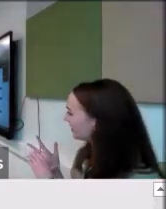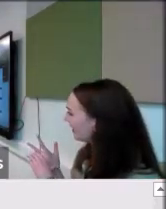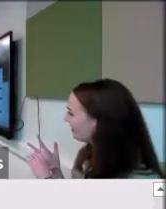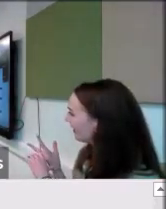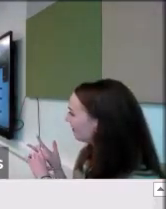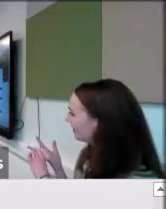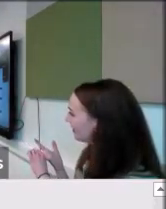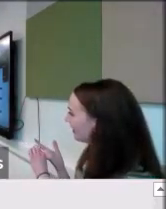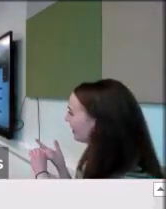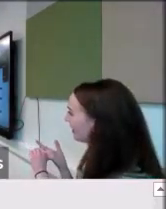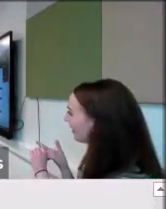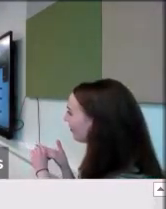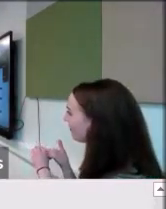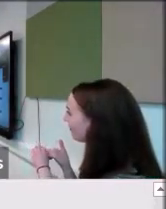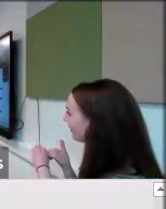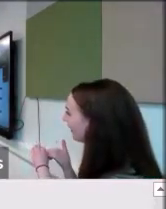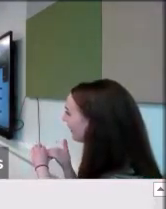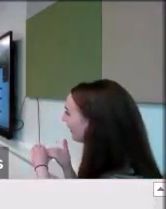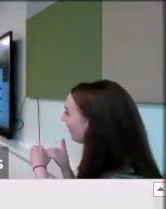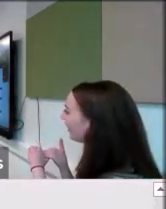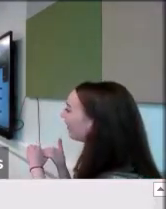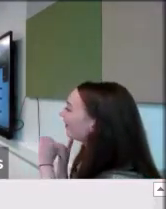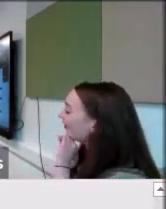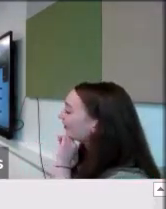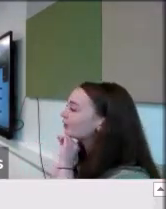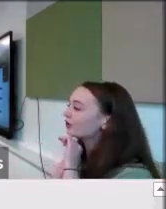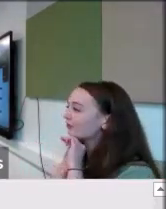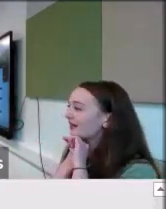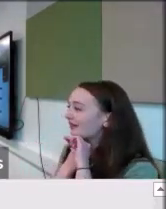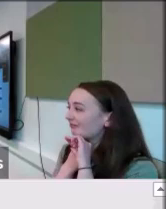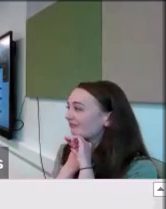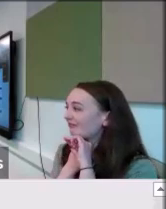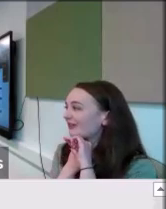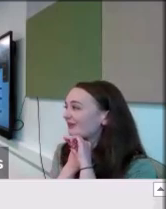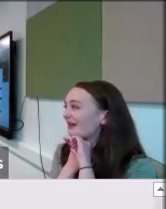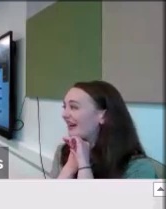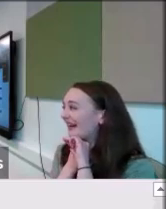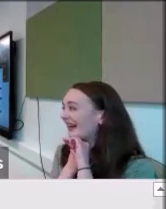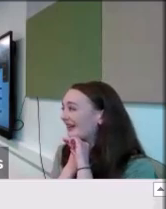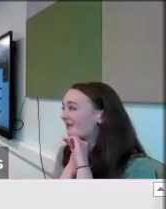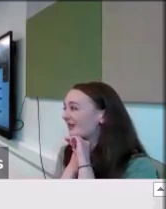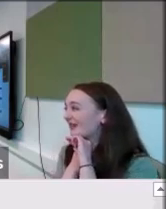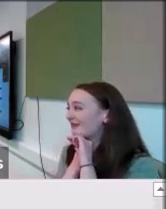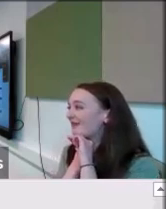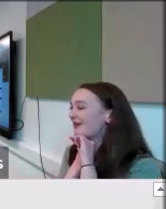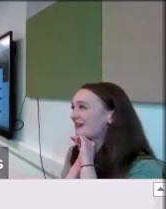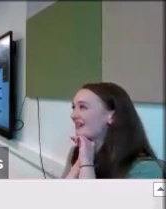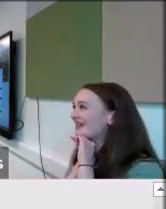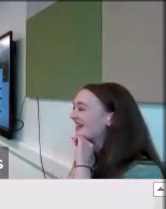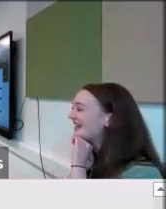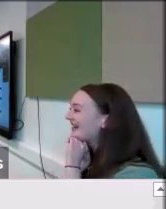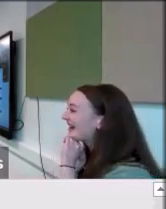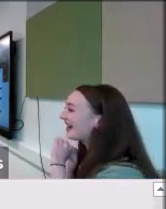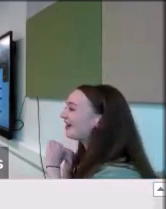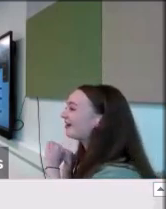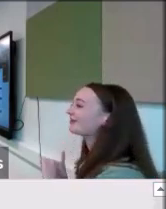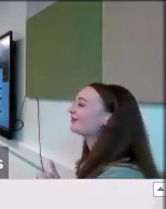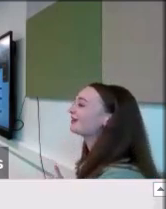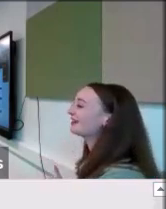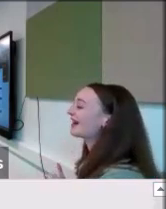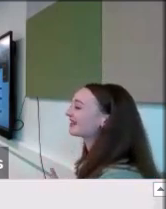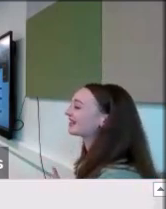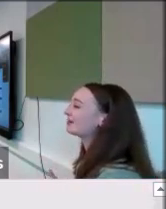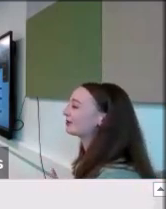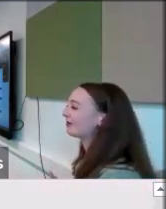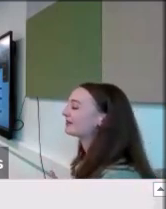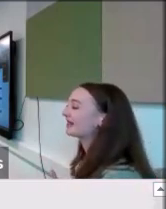you an Accessable ambassador, Beth? I can't remember. Oh, well, you should be. You should be. let me put a word in. So if you